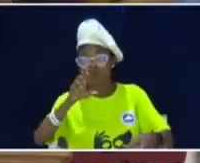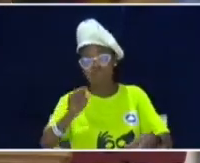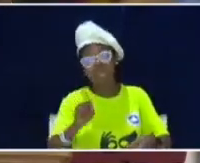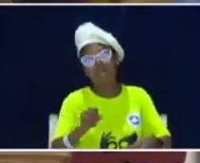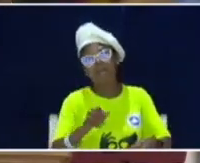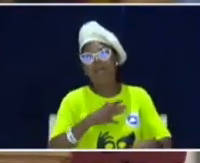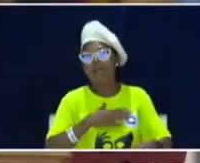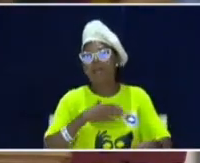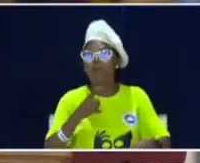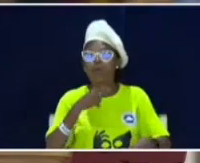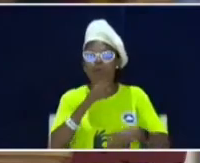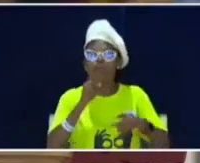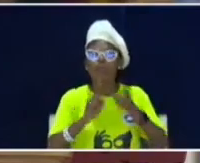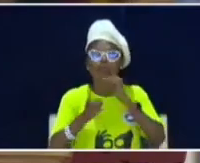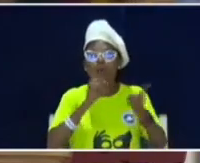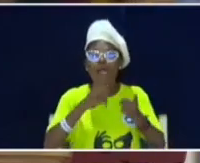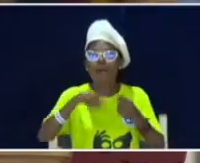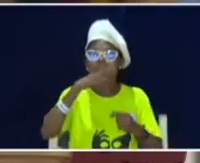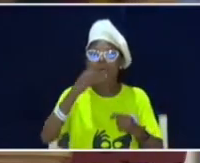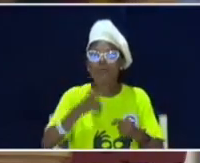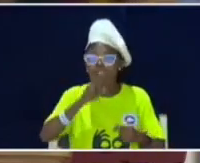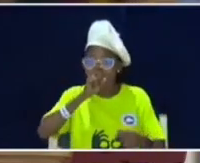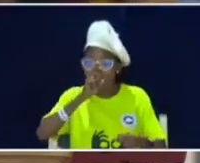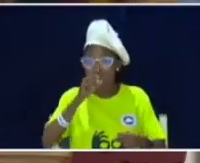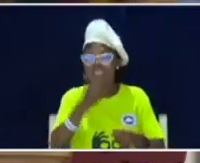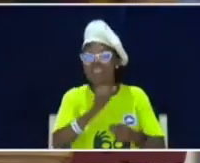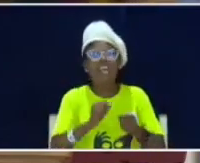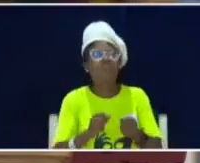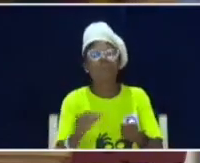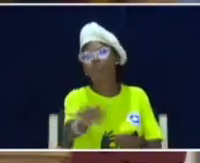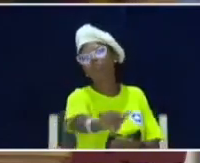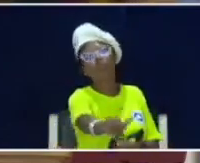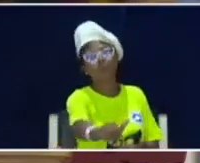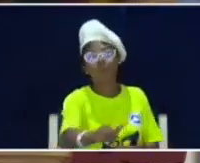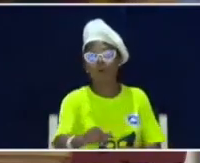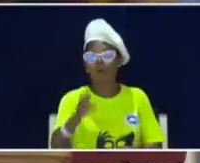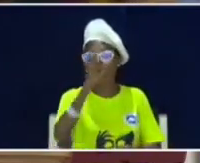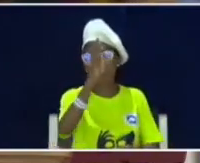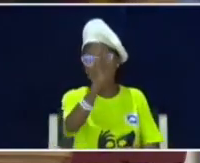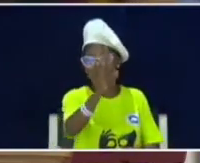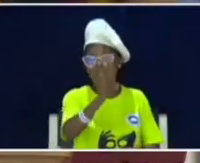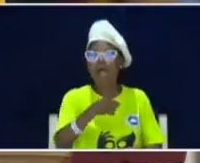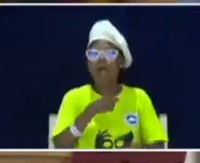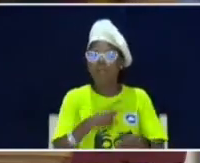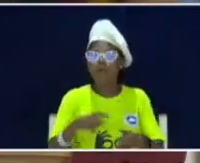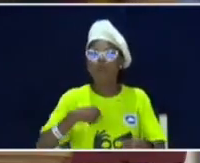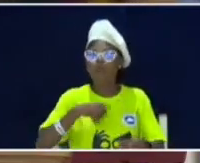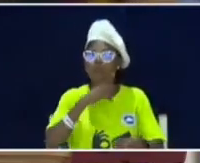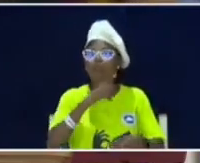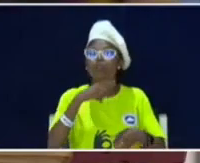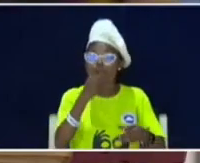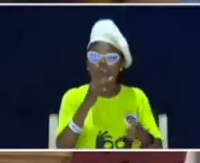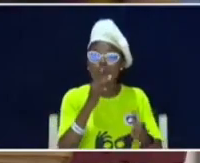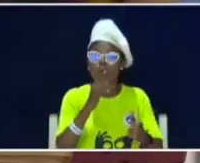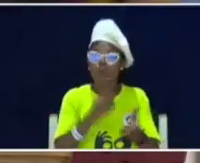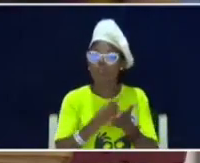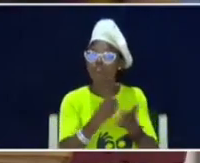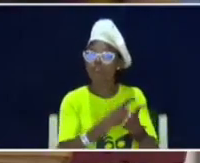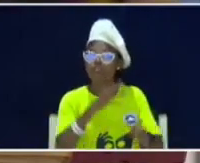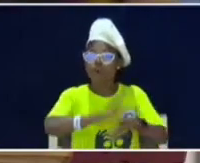are the common ones. But talking about eagle, they are the extraordinary sets of people.